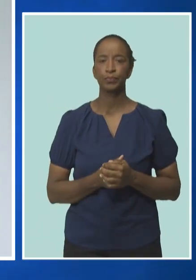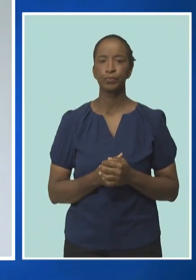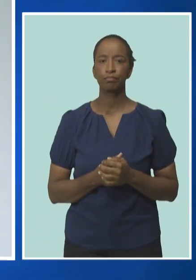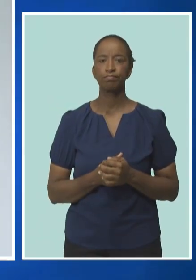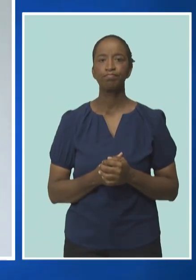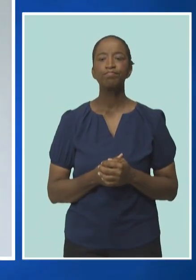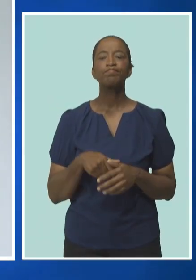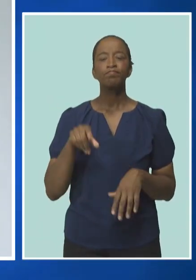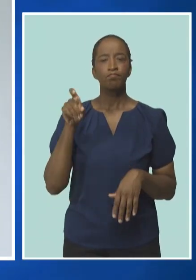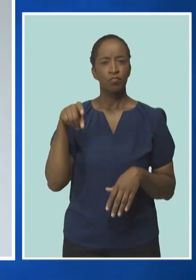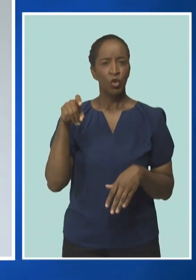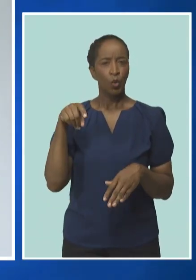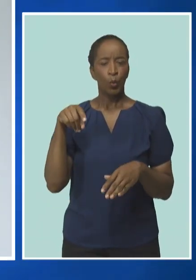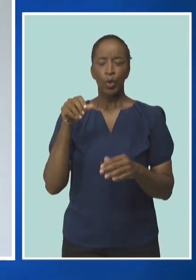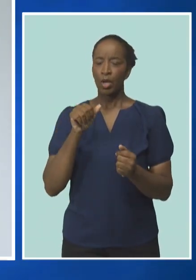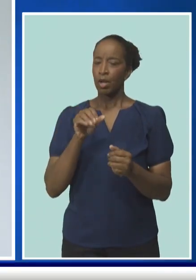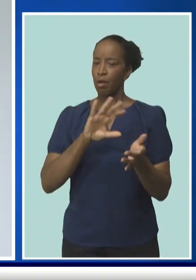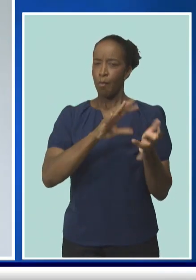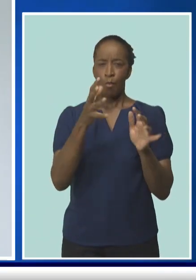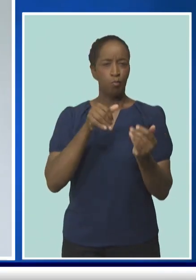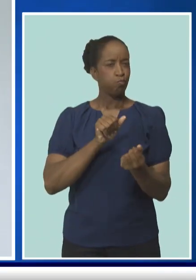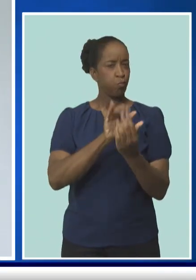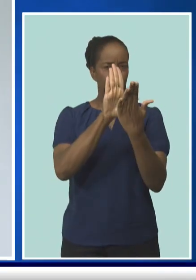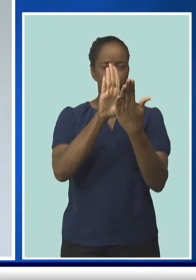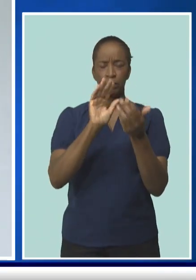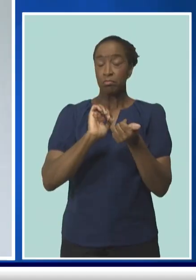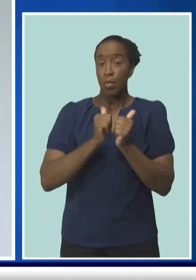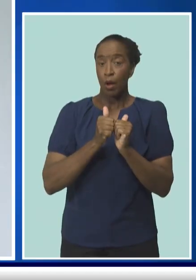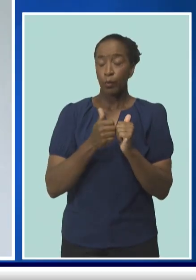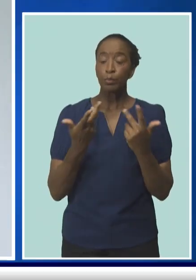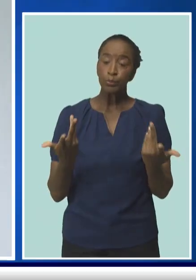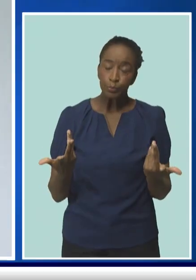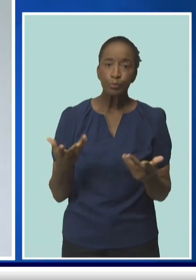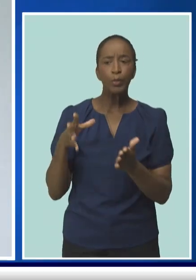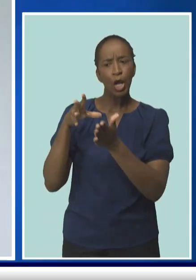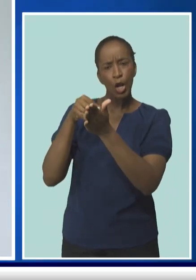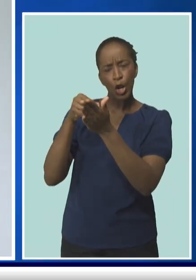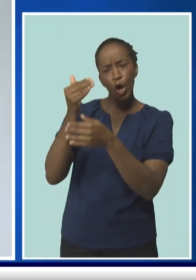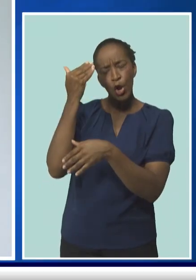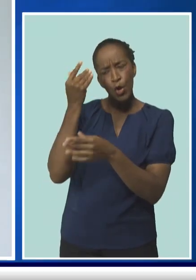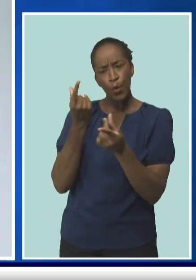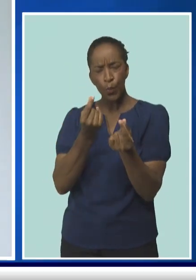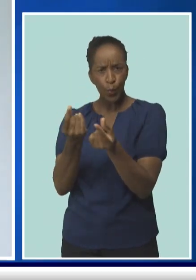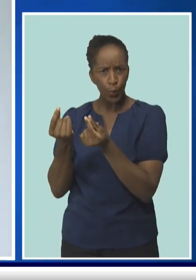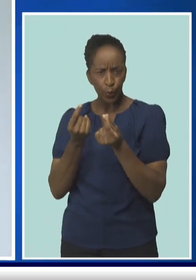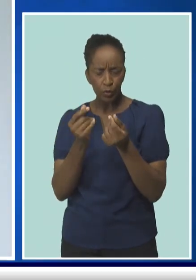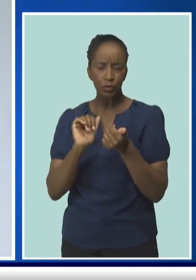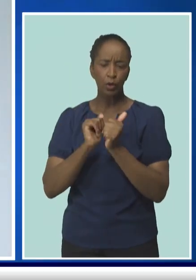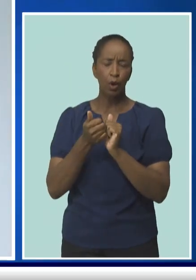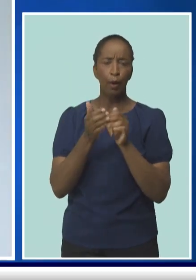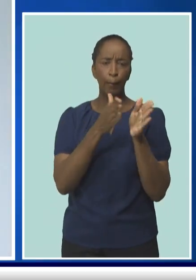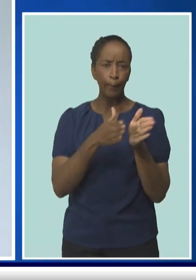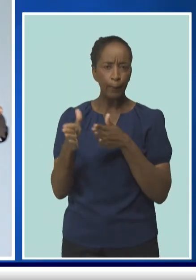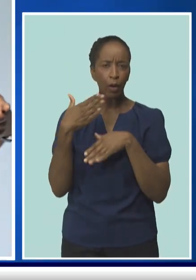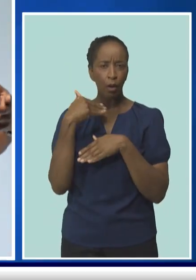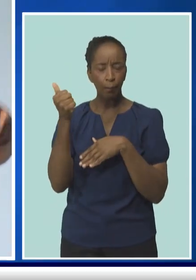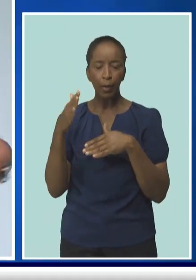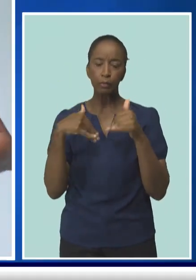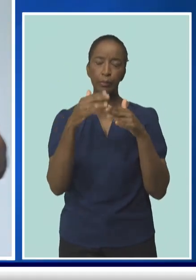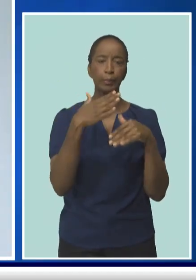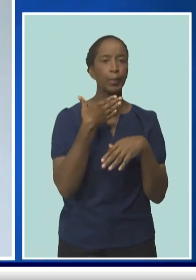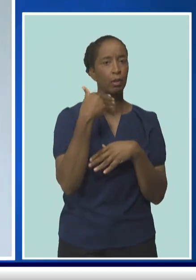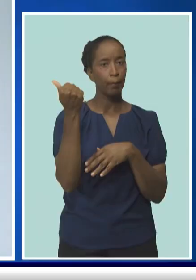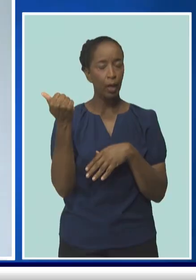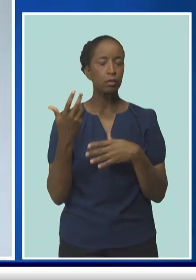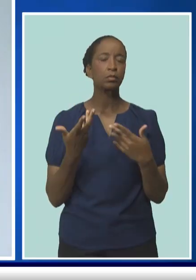build resilience. So how do we build resilience? By having the knowledge of what to do, how to plan better, how to build better, how